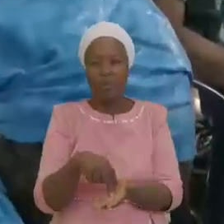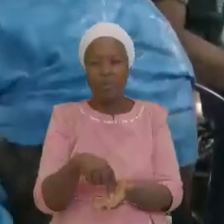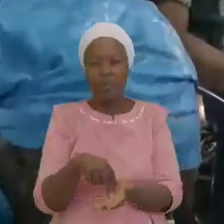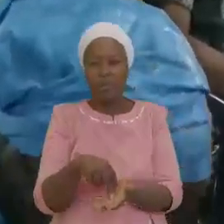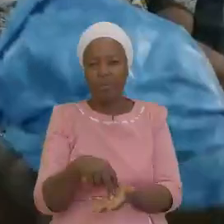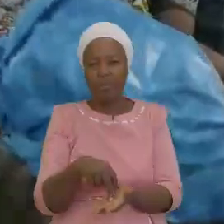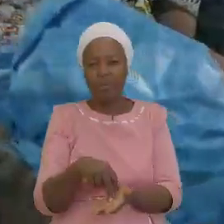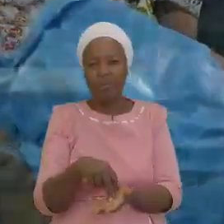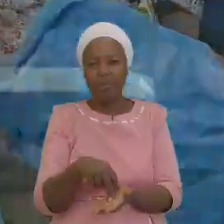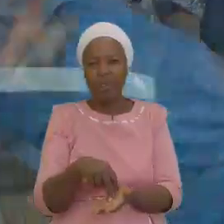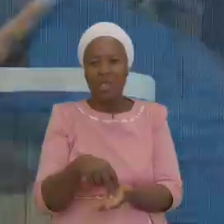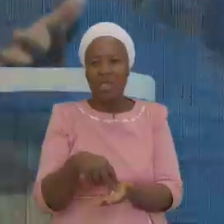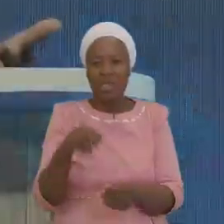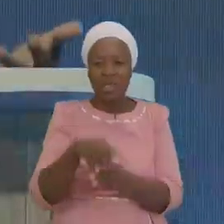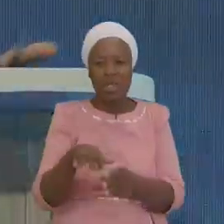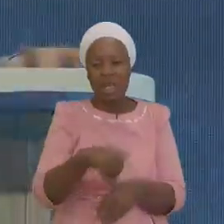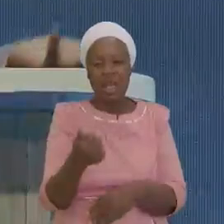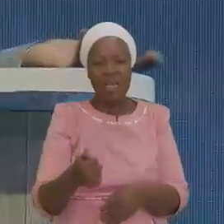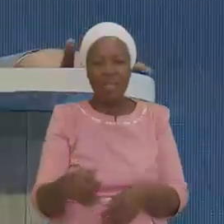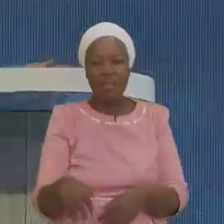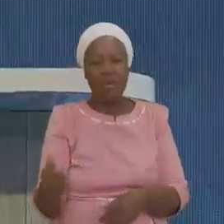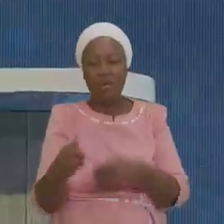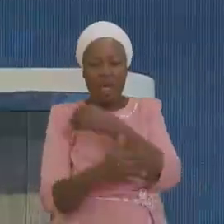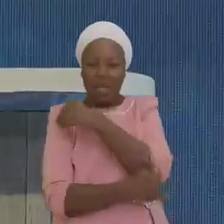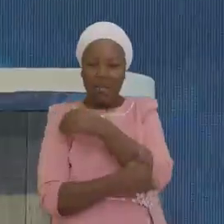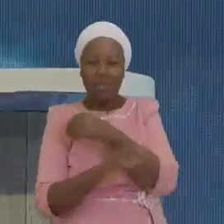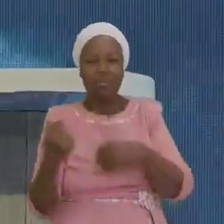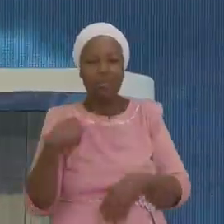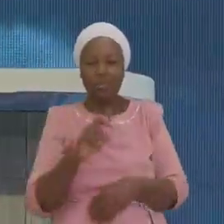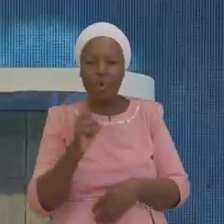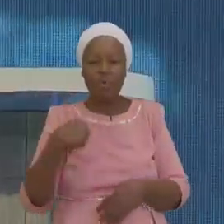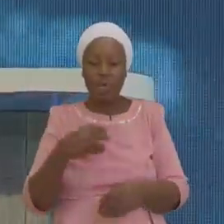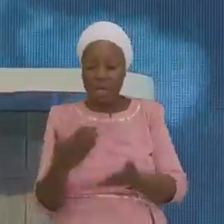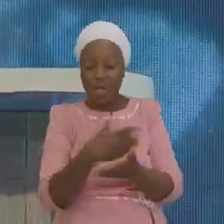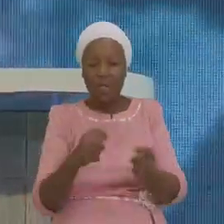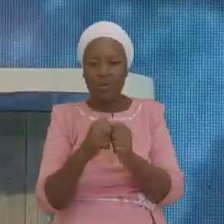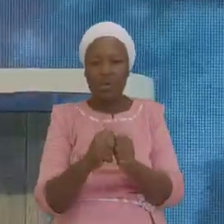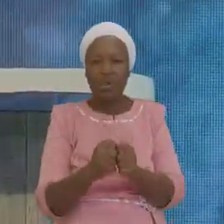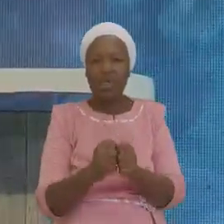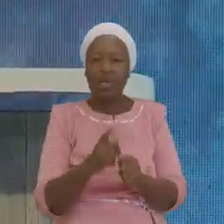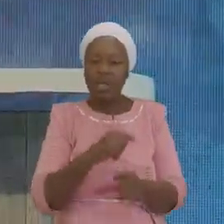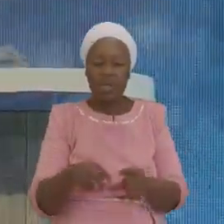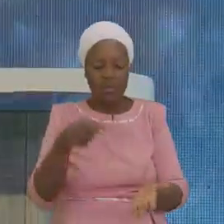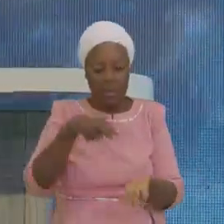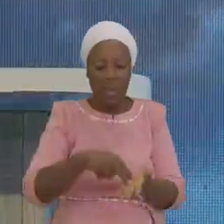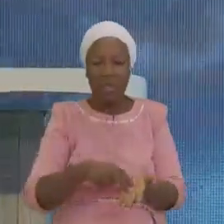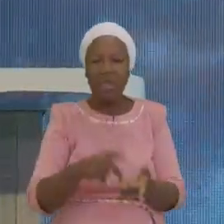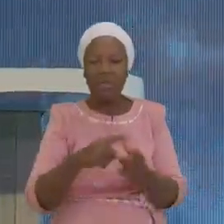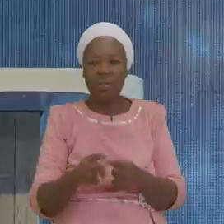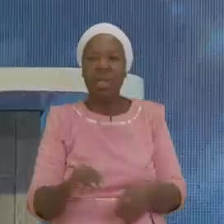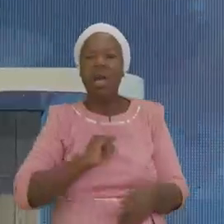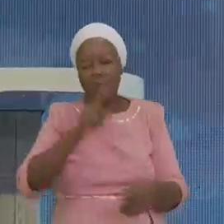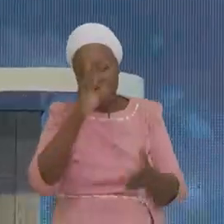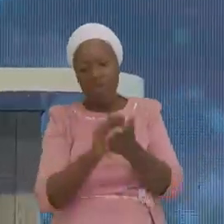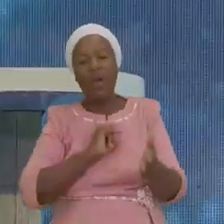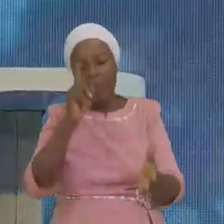In any other country where we are gathered together, you have raised up your hand. I believe, I believe, I believe. You stand up on your